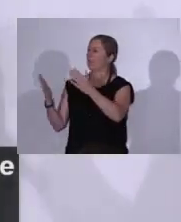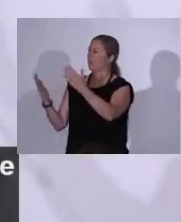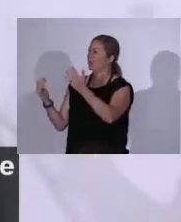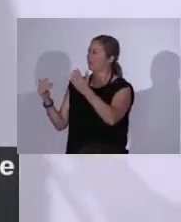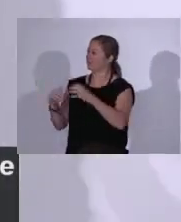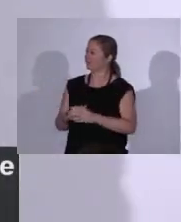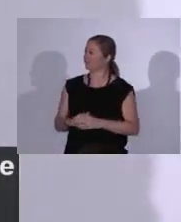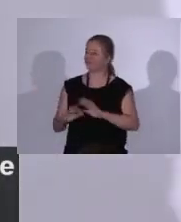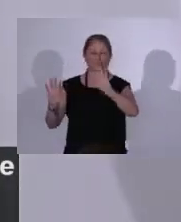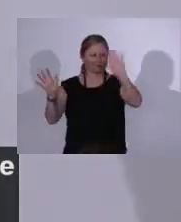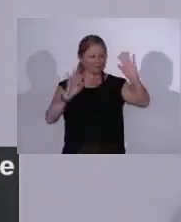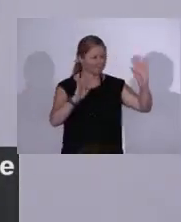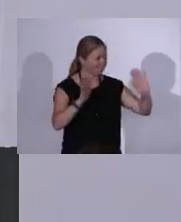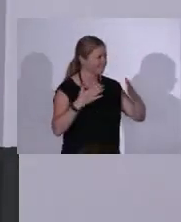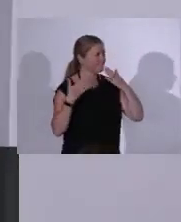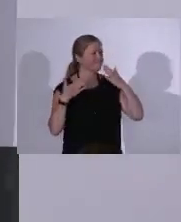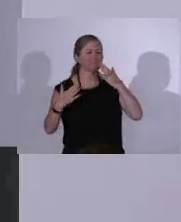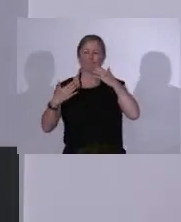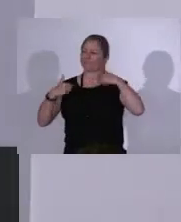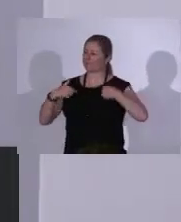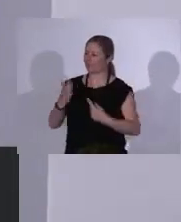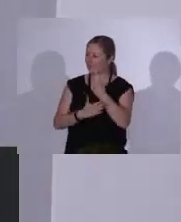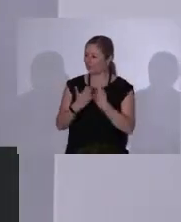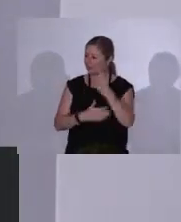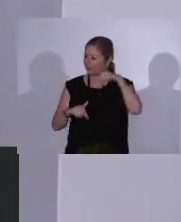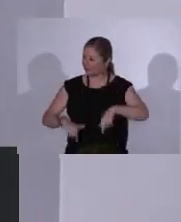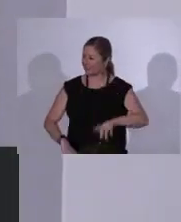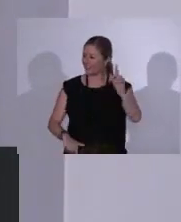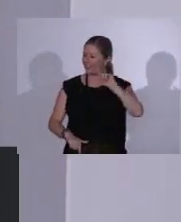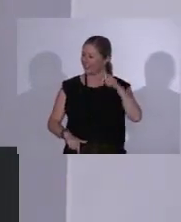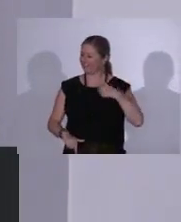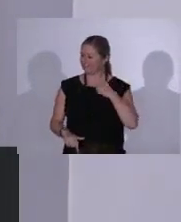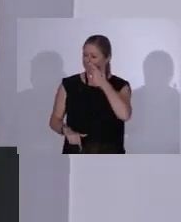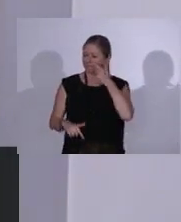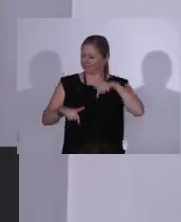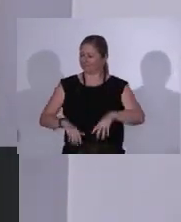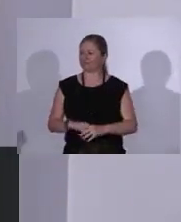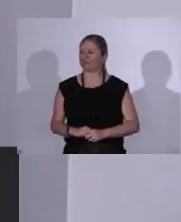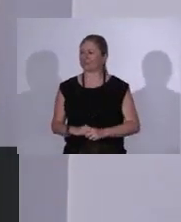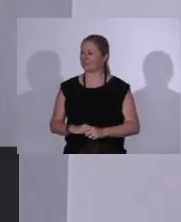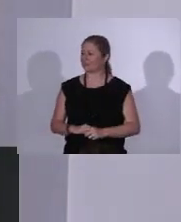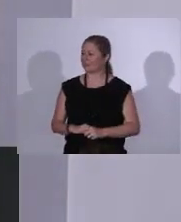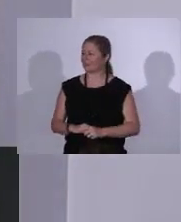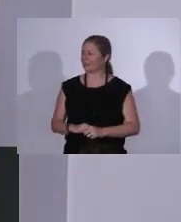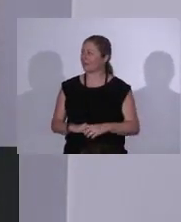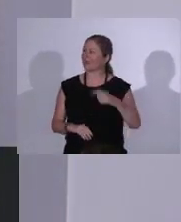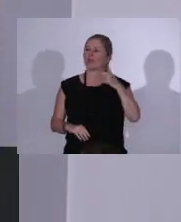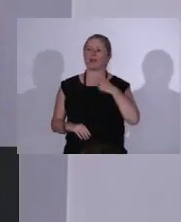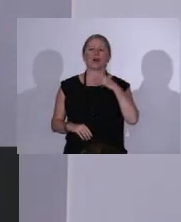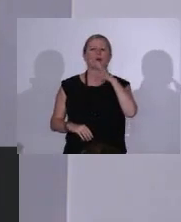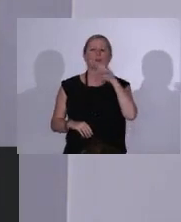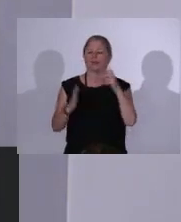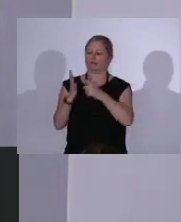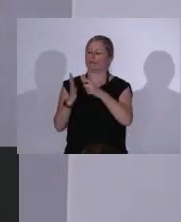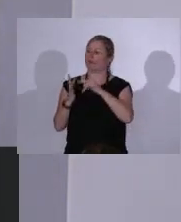Hi, everyone. Thanks for allowing me the opportunity to speak to you today. It's a pleasure to be here. So as Sean mentioned, I came from the RISE